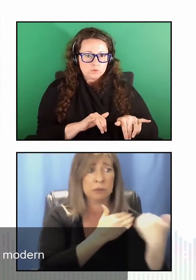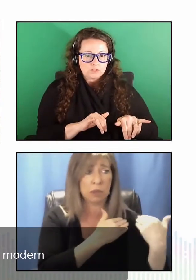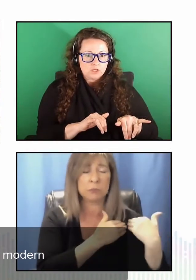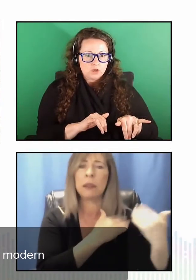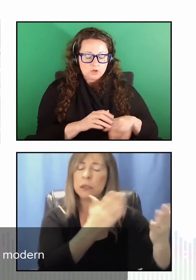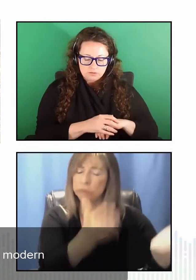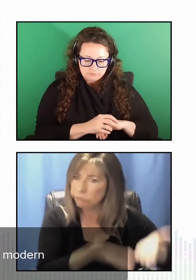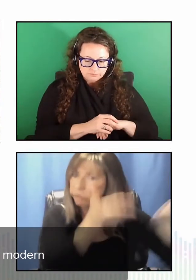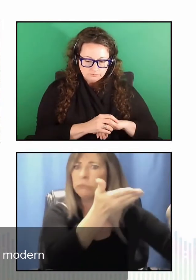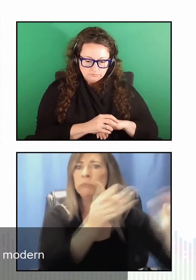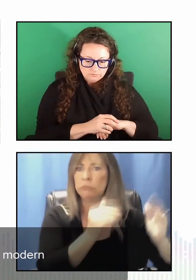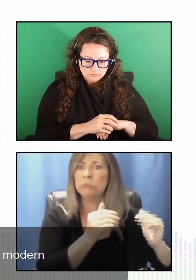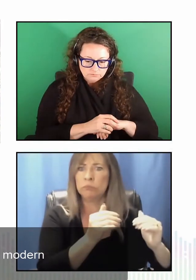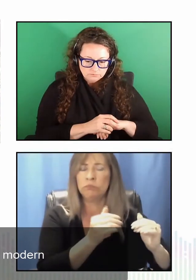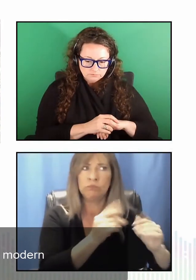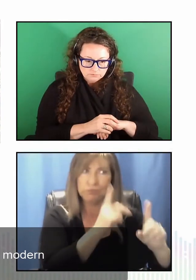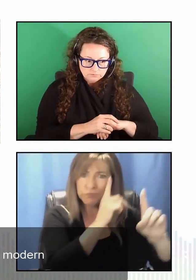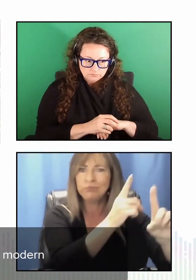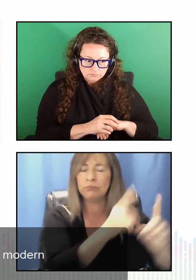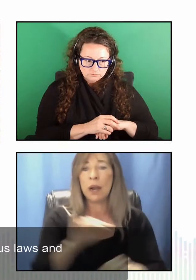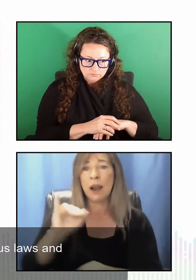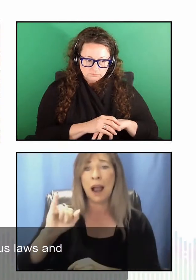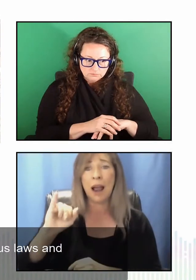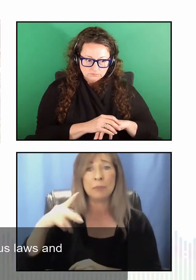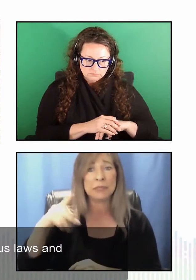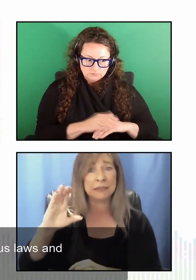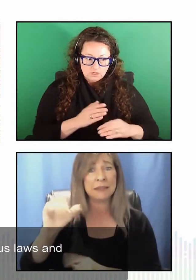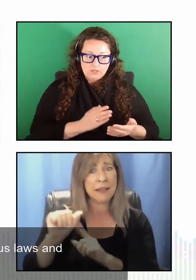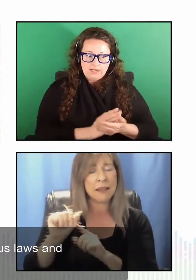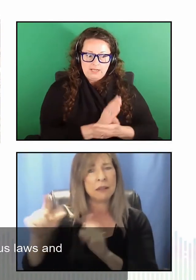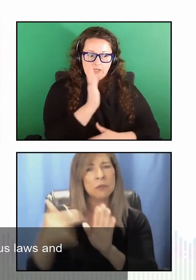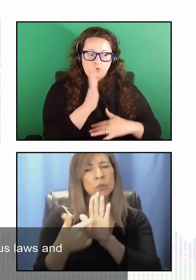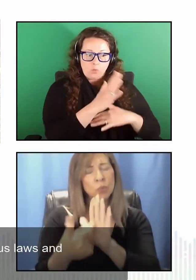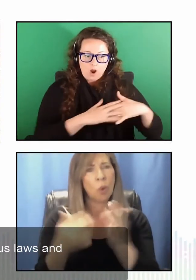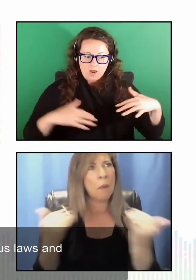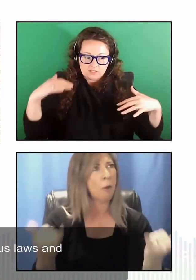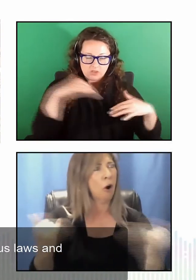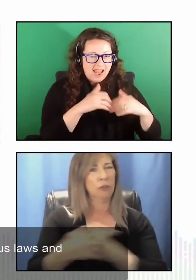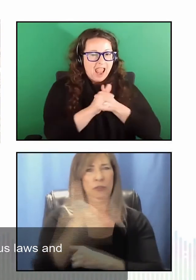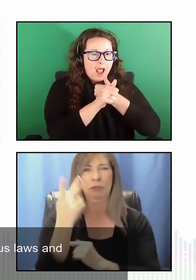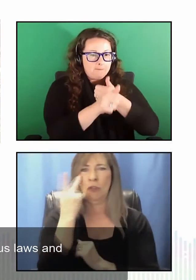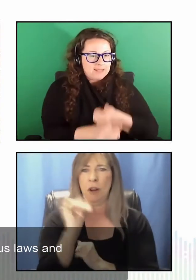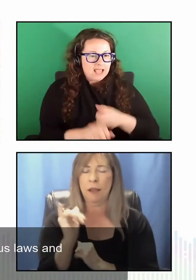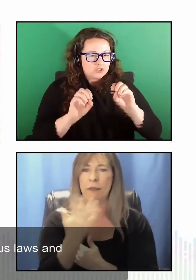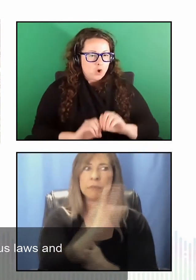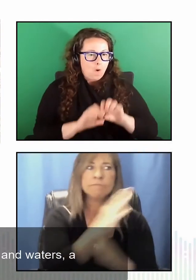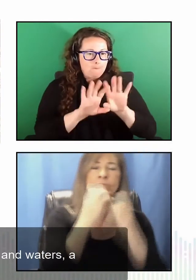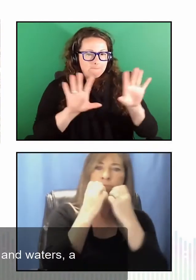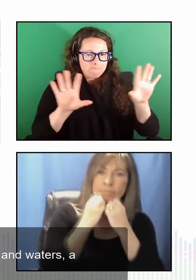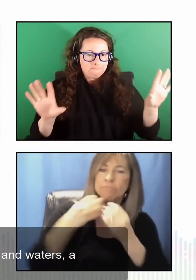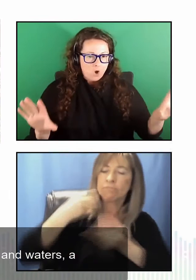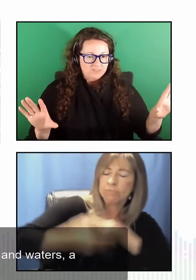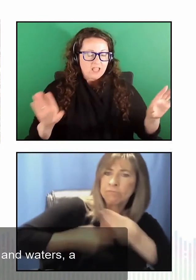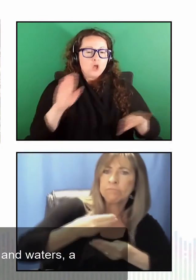context. IPCAs represent a modern application of traditional values, Indigenous laws, and the